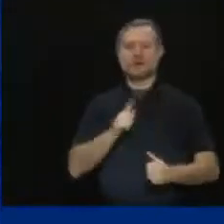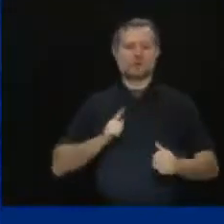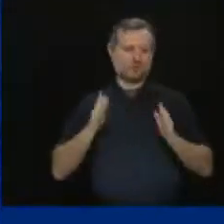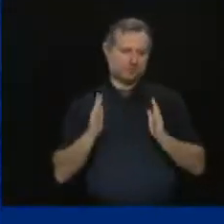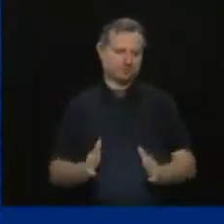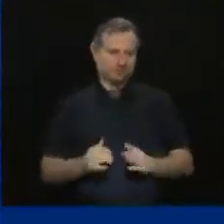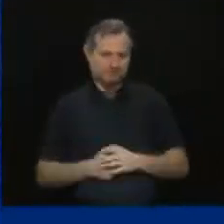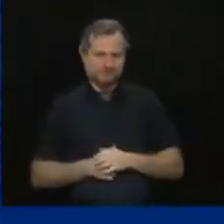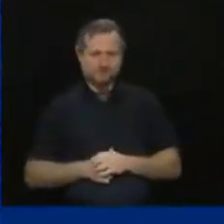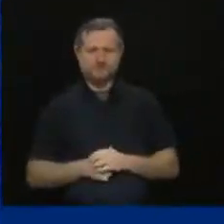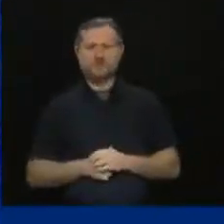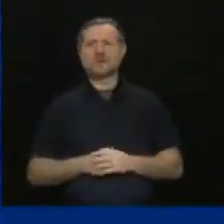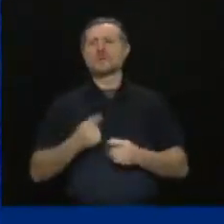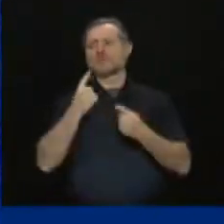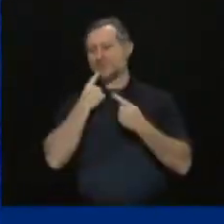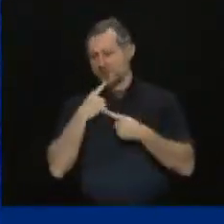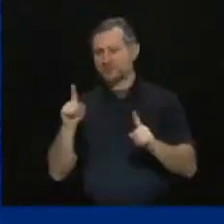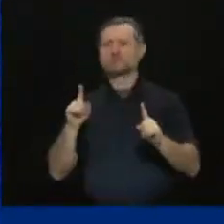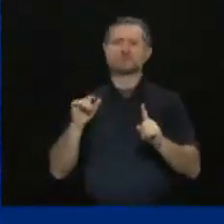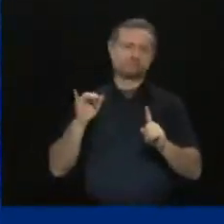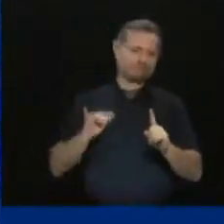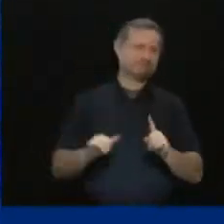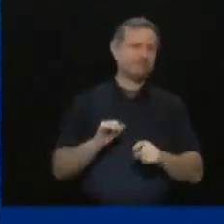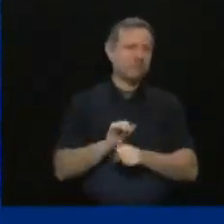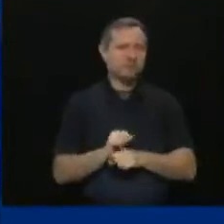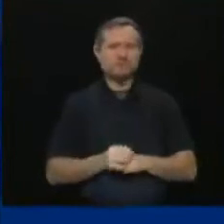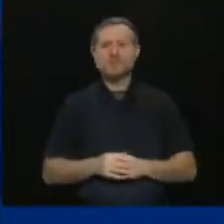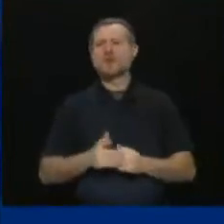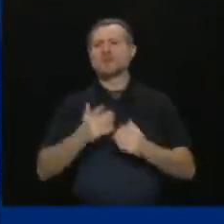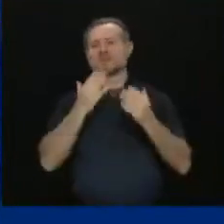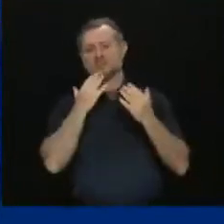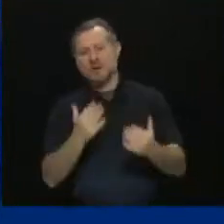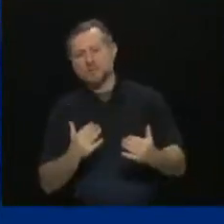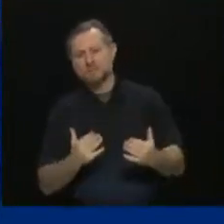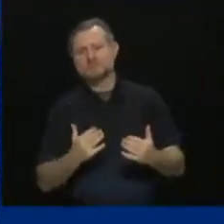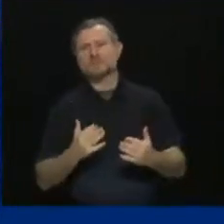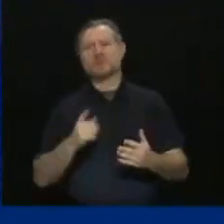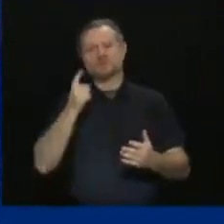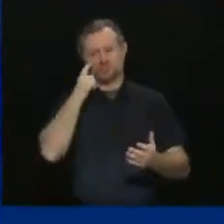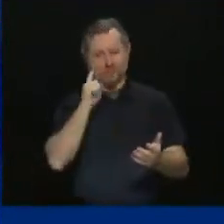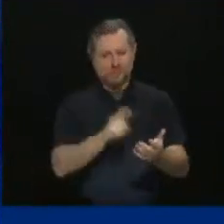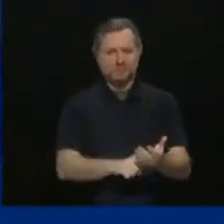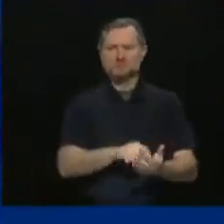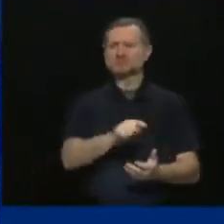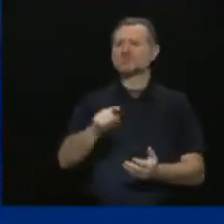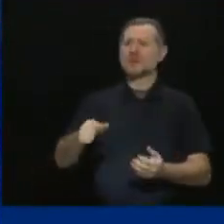I want to thank and acknowledge the advocates that I'm standing in the place of.